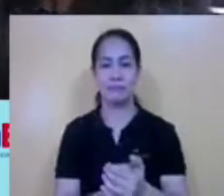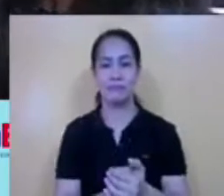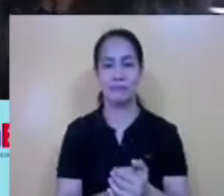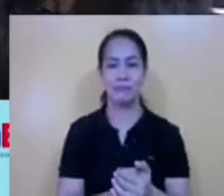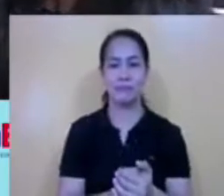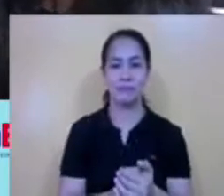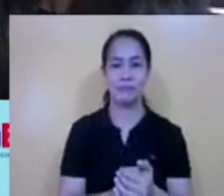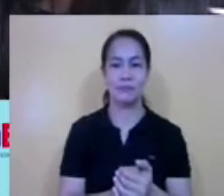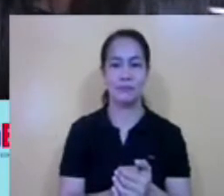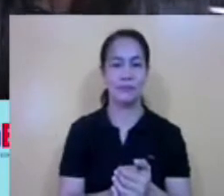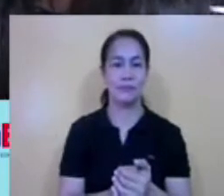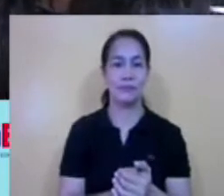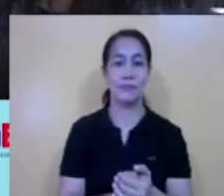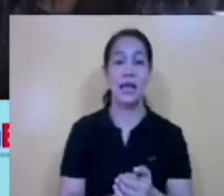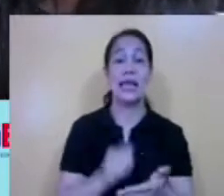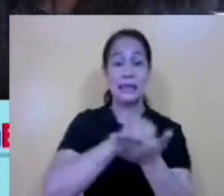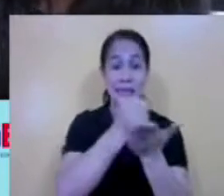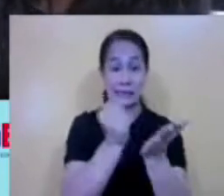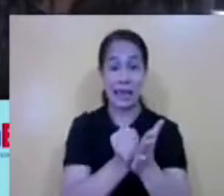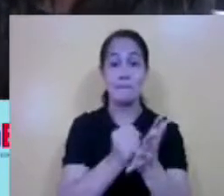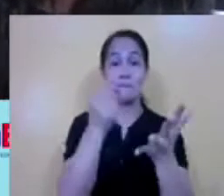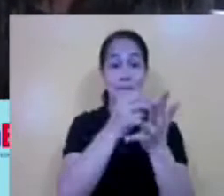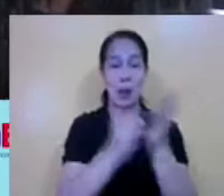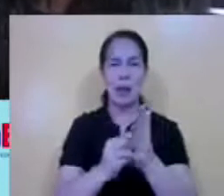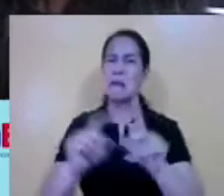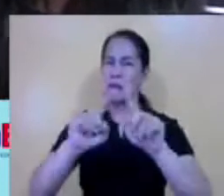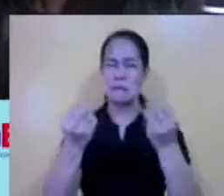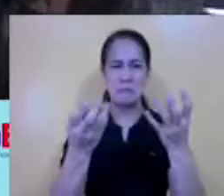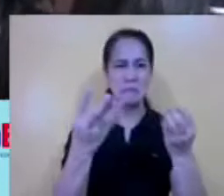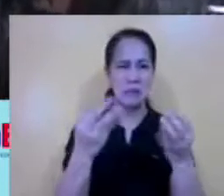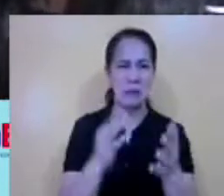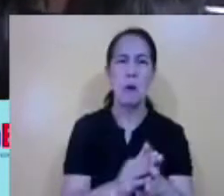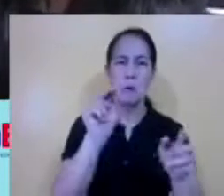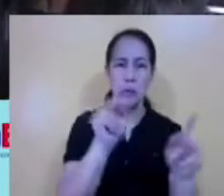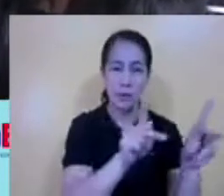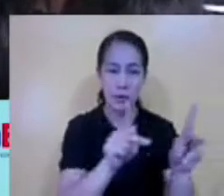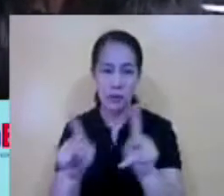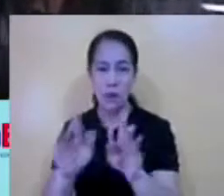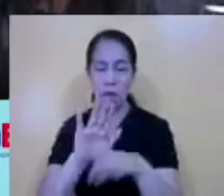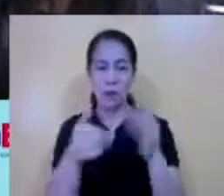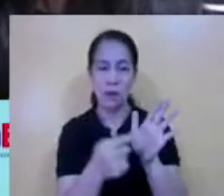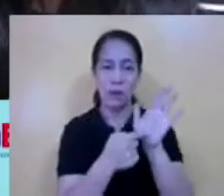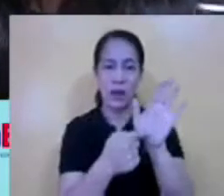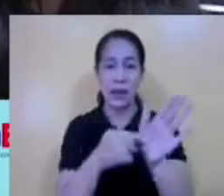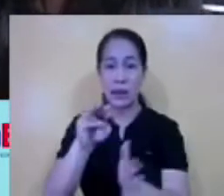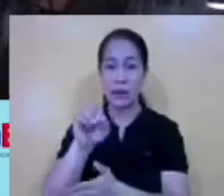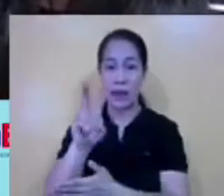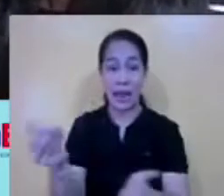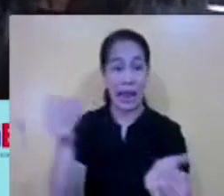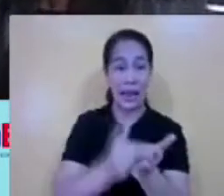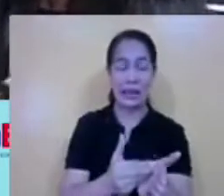Next, some indicators have multiple MOVs. Do we need to prepare or present all listed MOVs? Again, the answer is